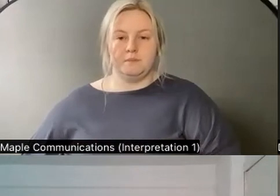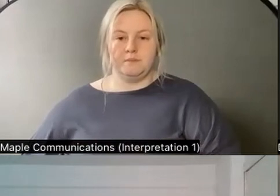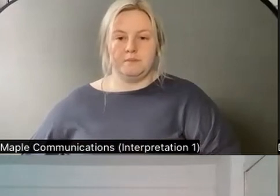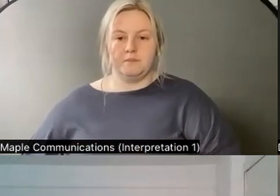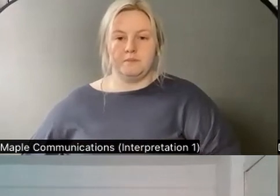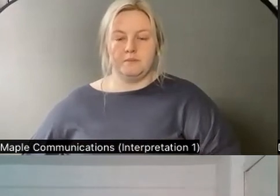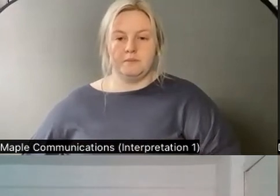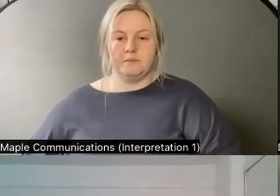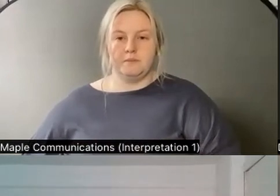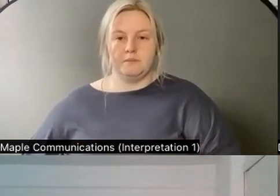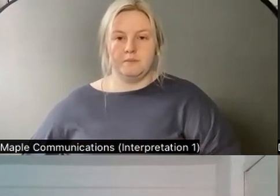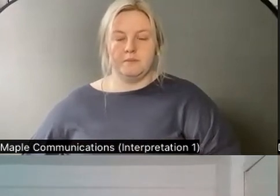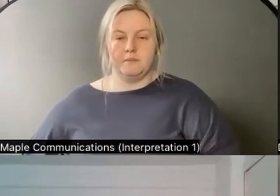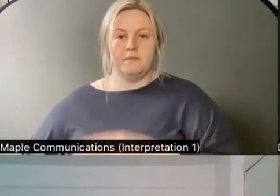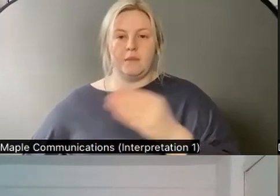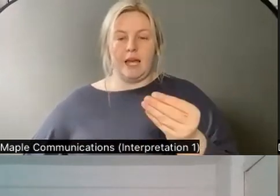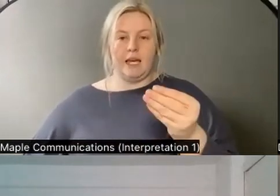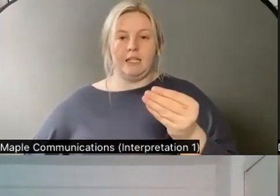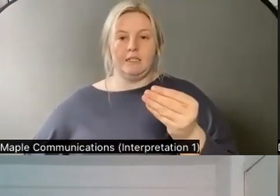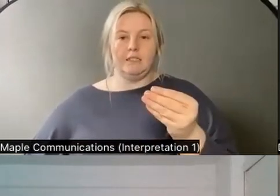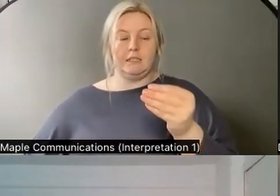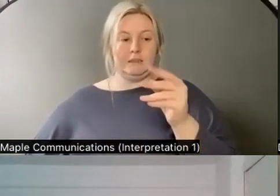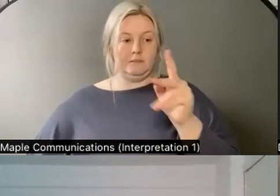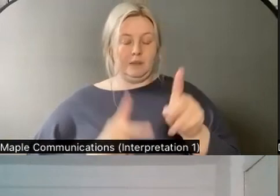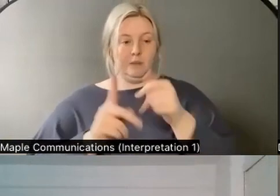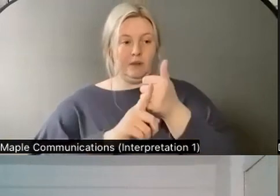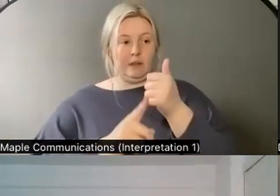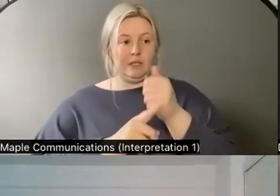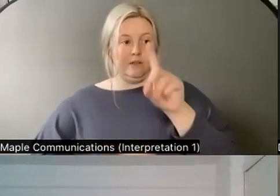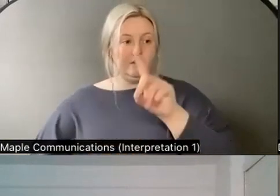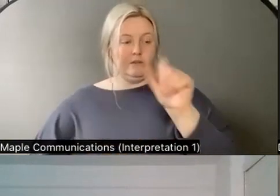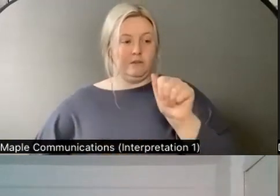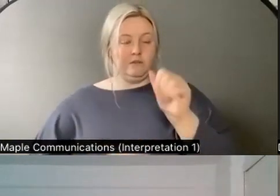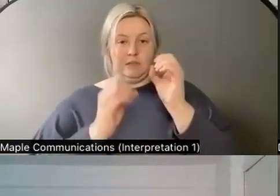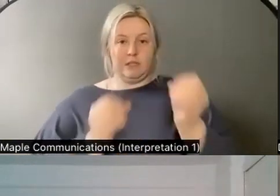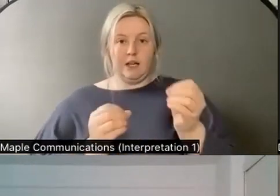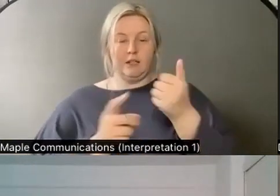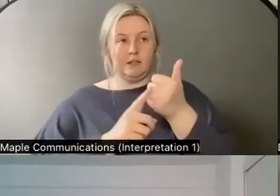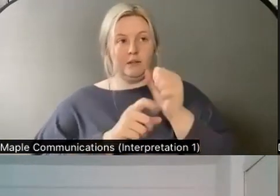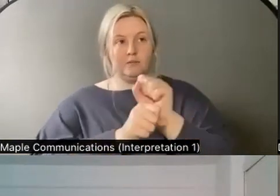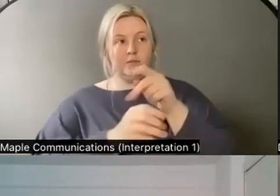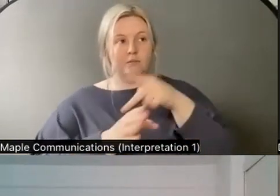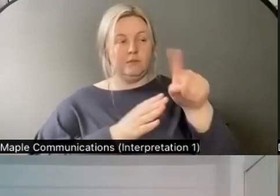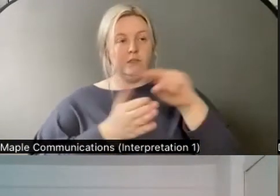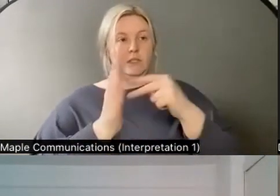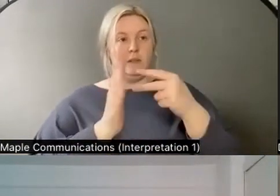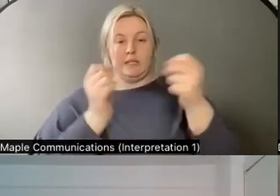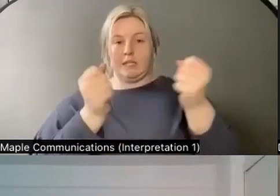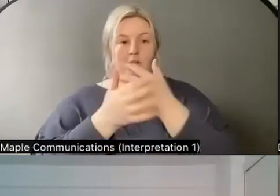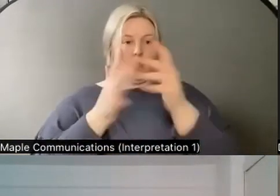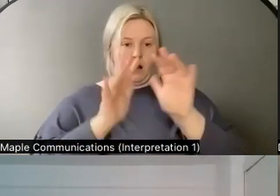don't go, oh no, until the end, because they can't foresee a system treating us so